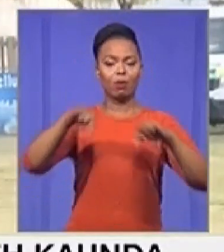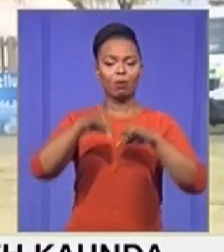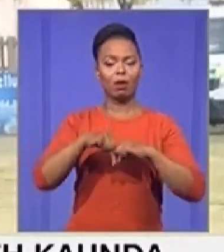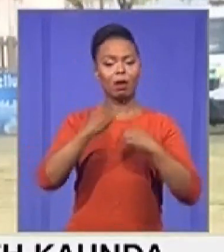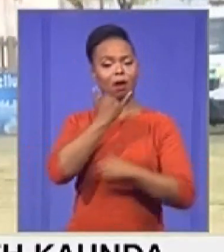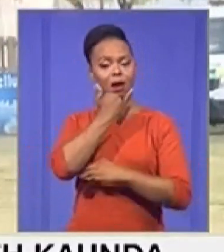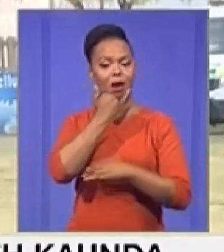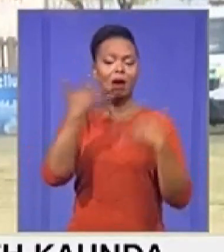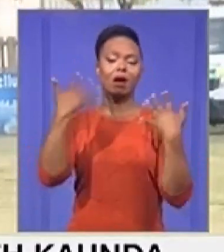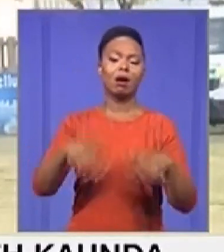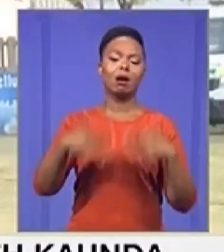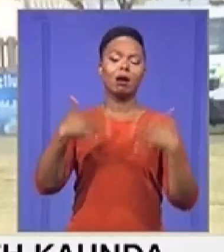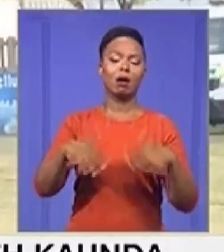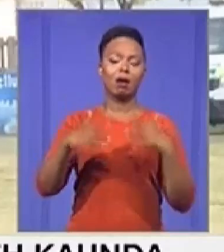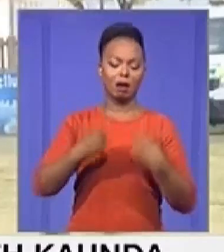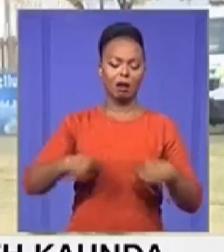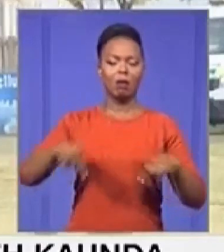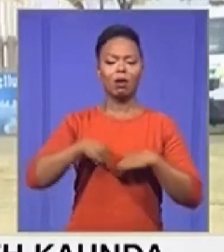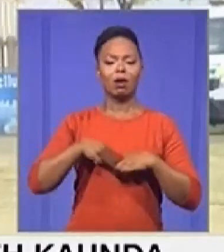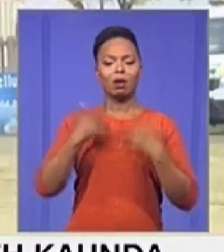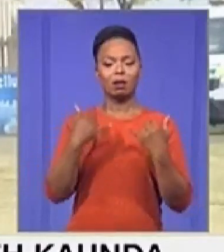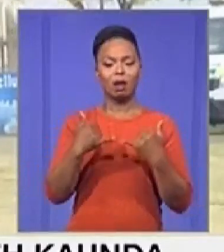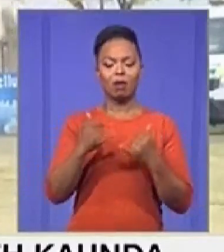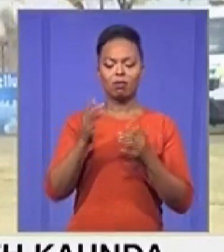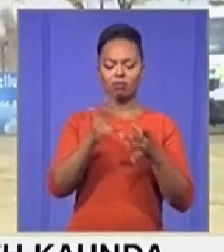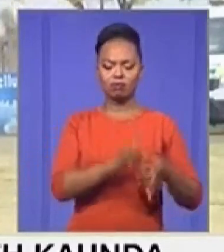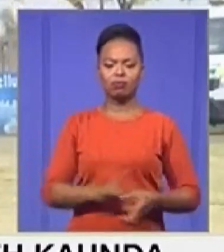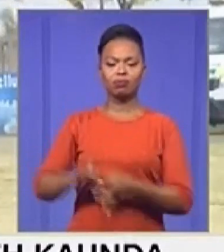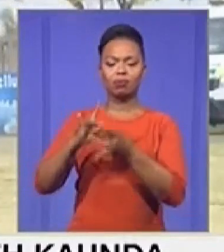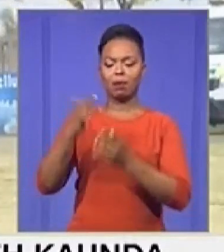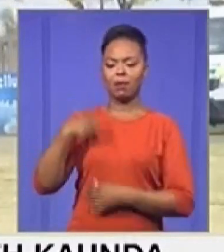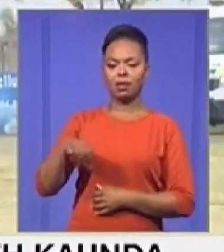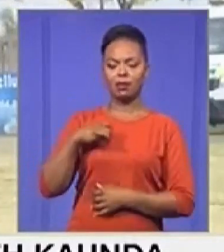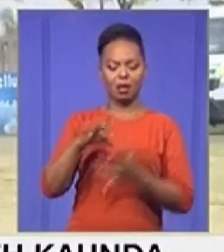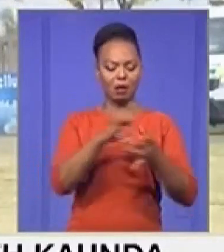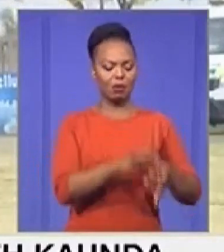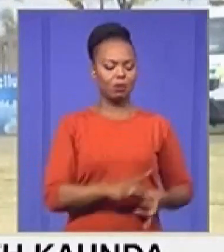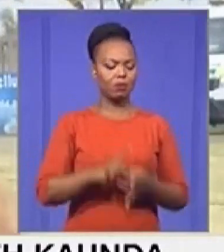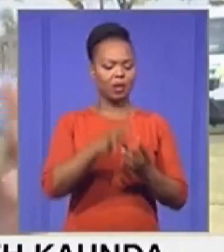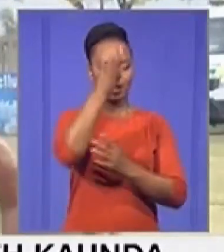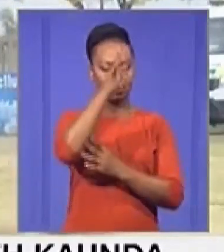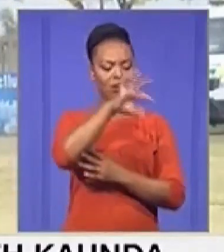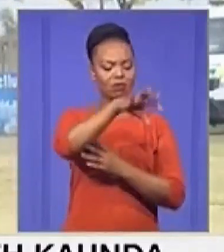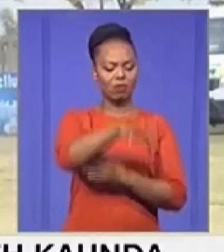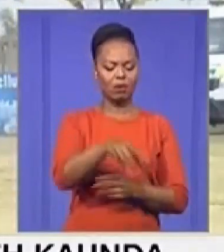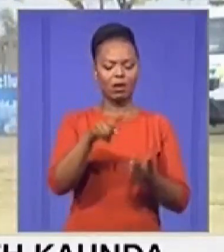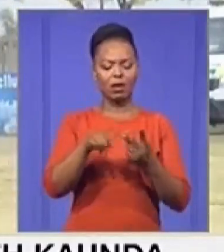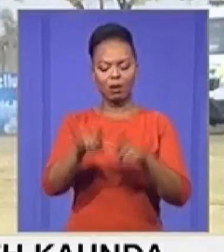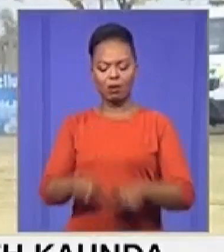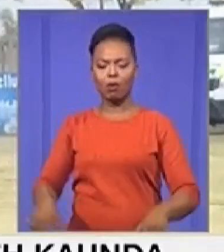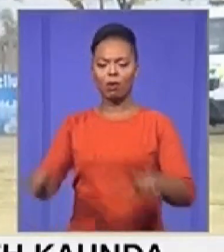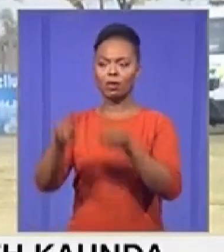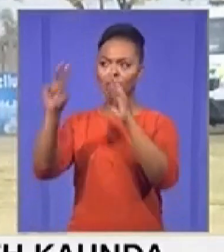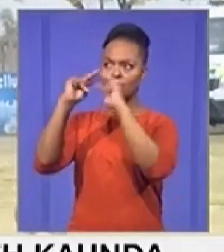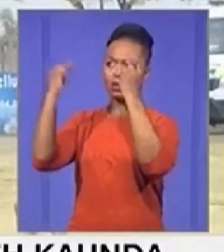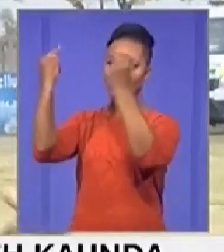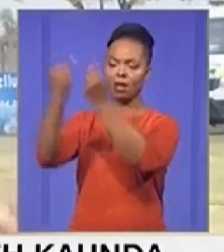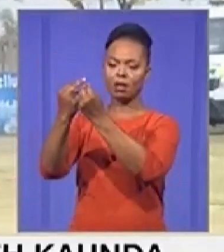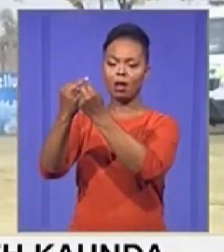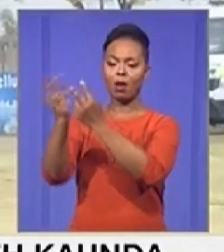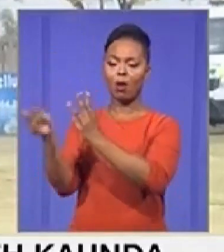thata re le sedika re tshwaragane le di masepala tsotlhe re tshwaragane le puso ya bogare le puso ya rona e go godimo gore re be